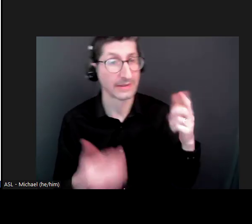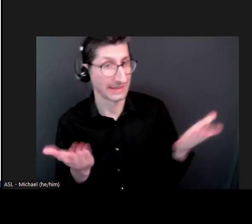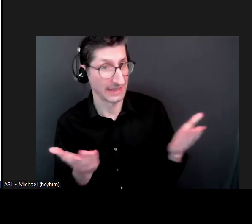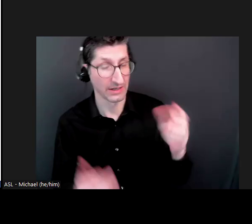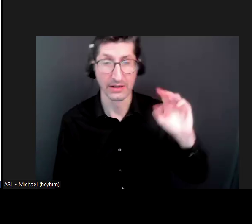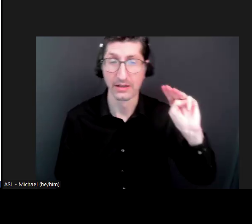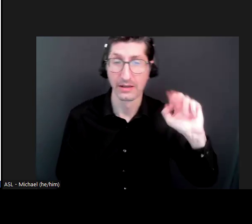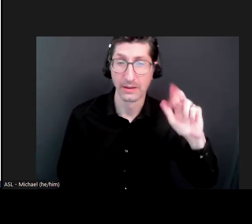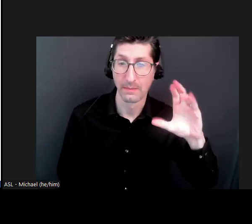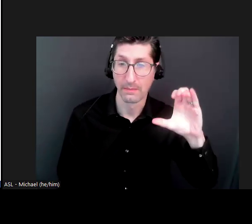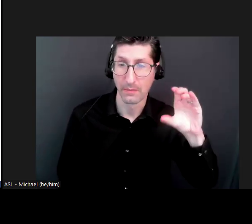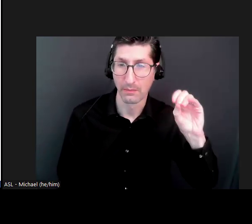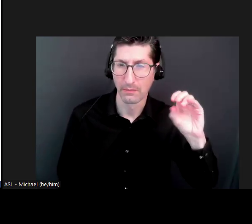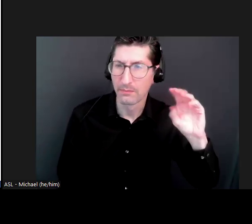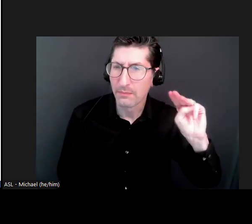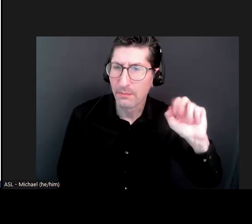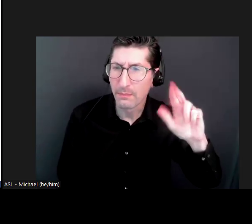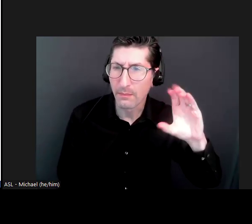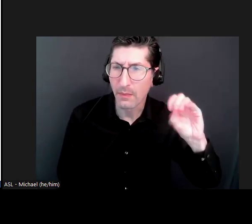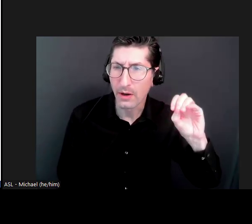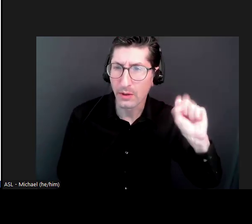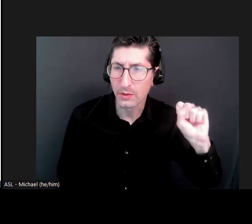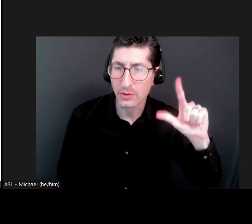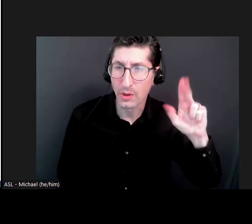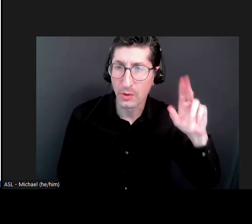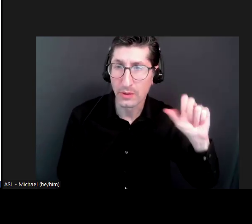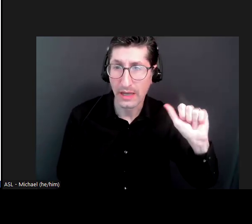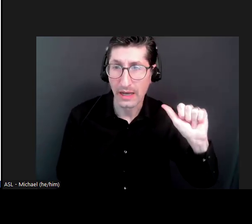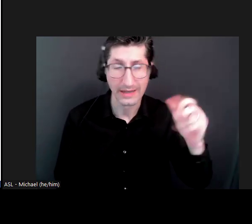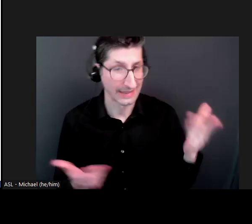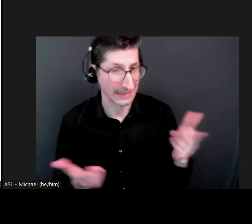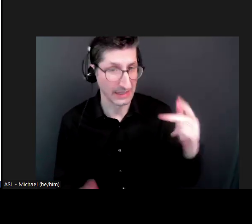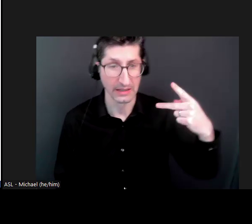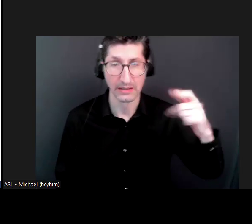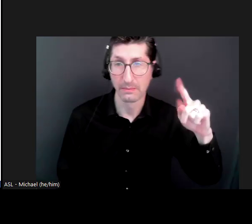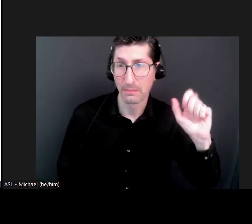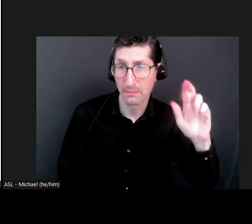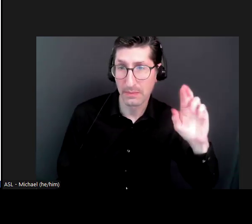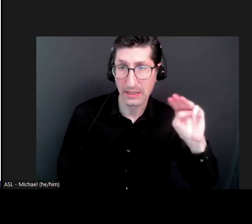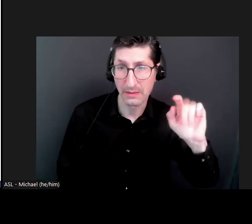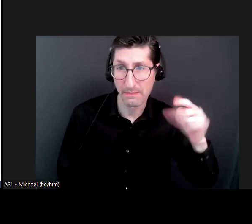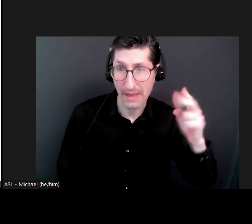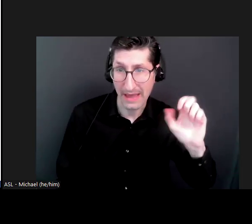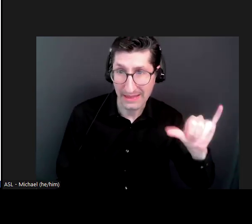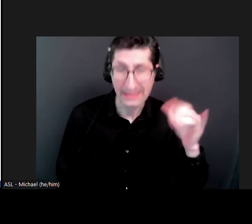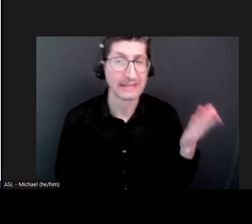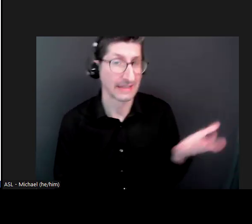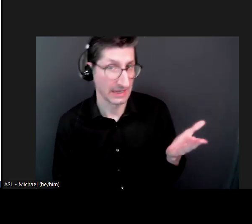Marcos Luna. Here. Peter Matthey. Here. Sophia Owen.